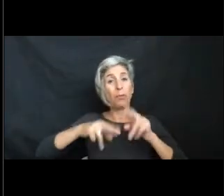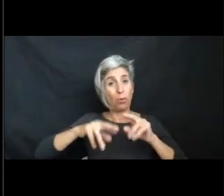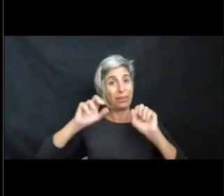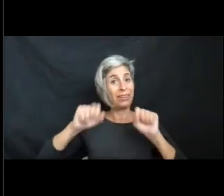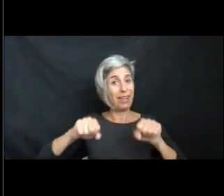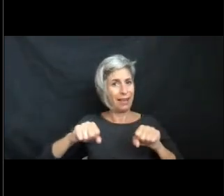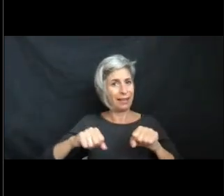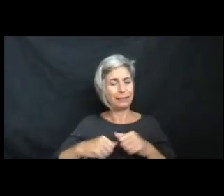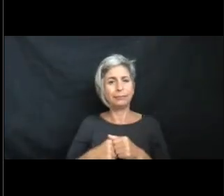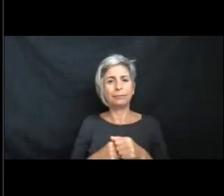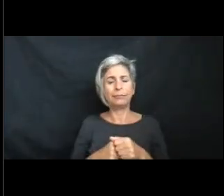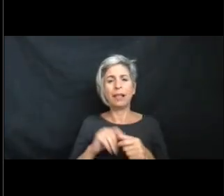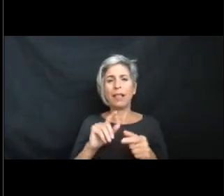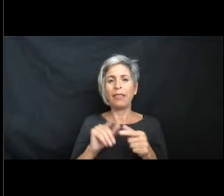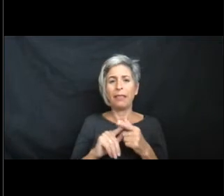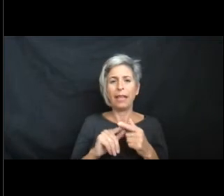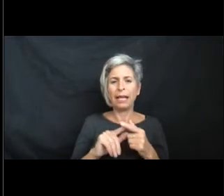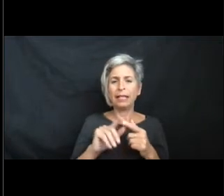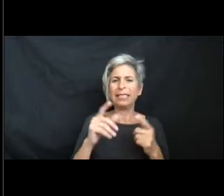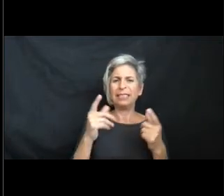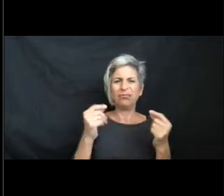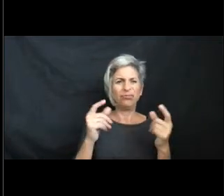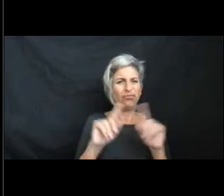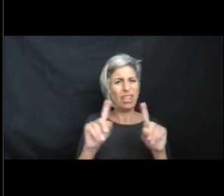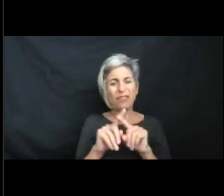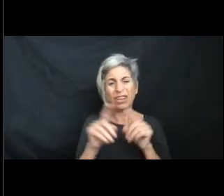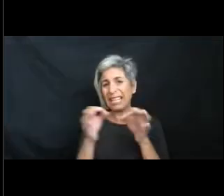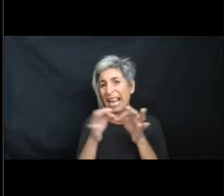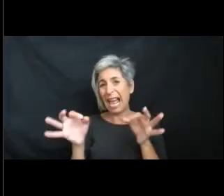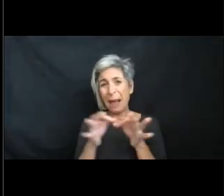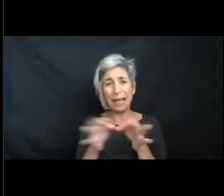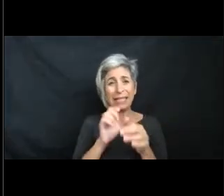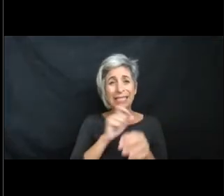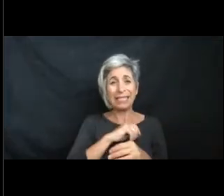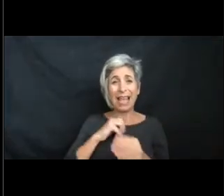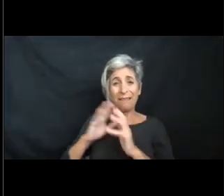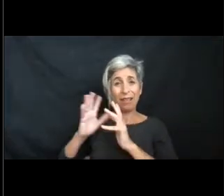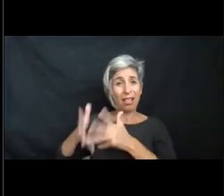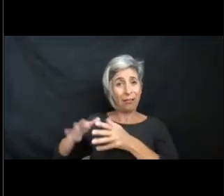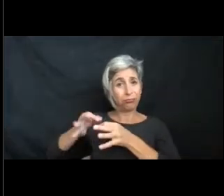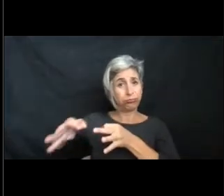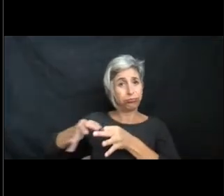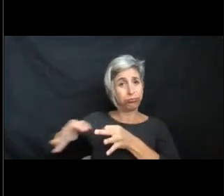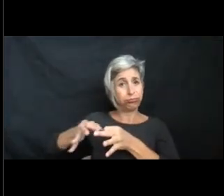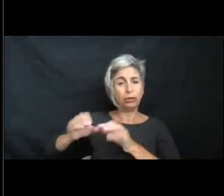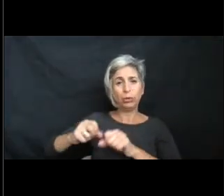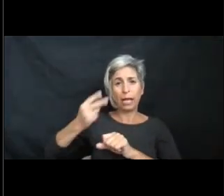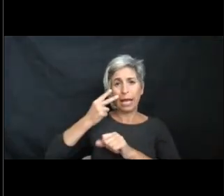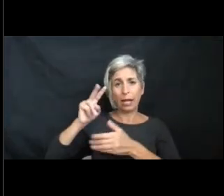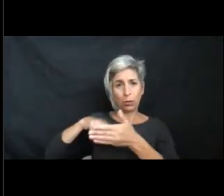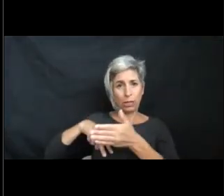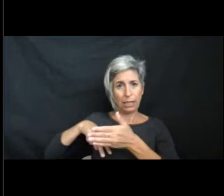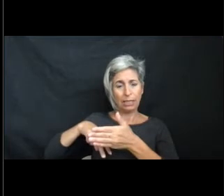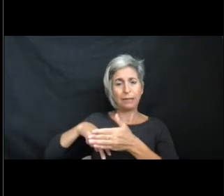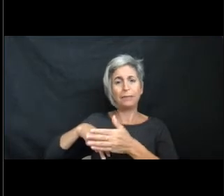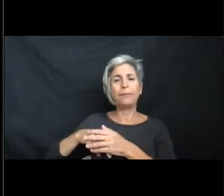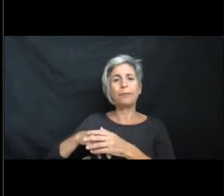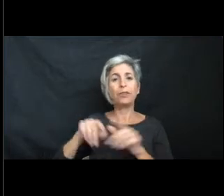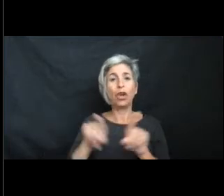can go ahead and view all the different markups and comments that the staff has left for you. You can also select an